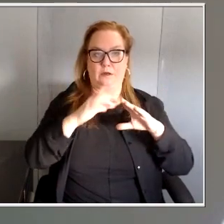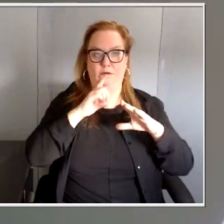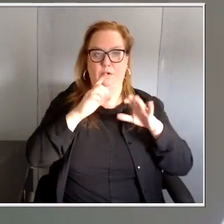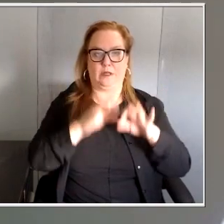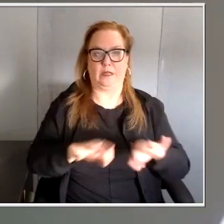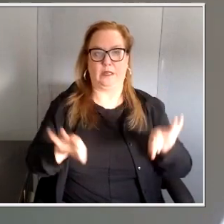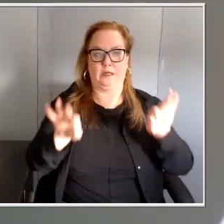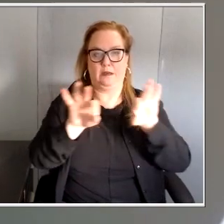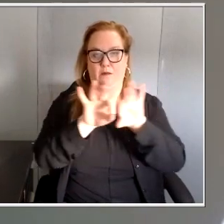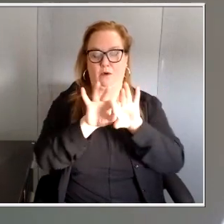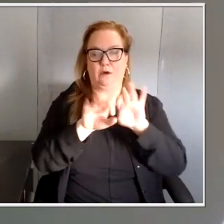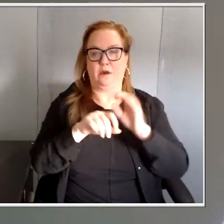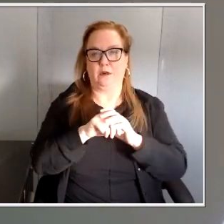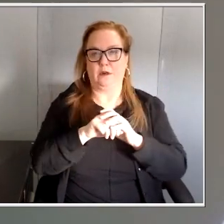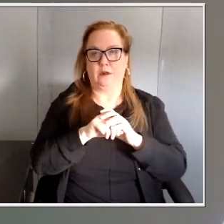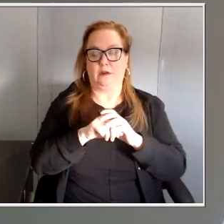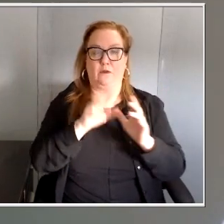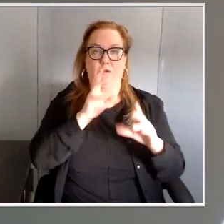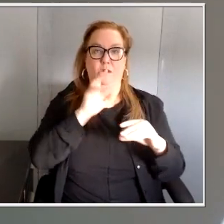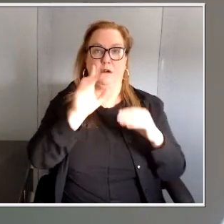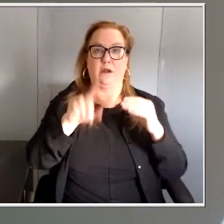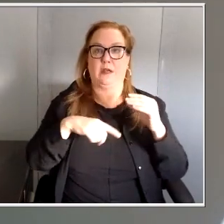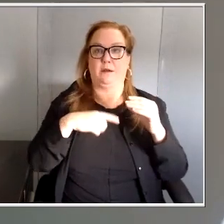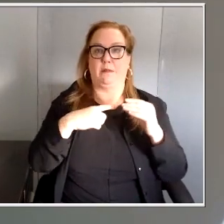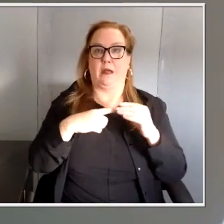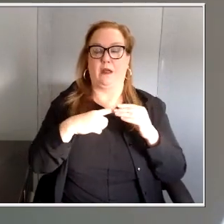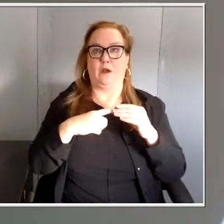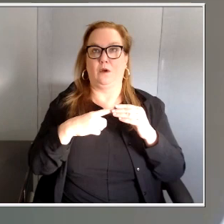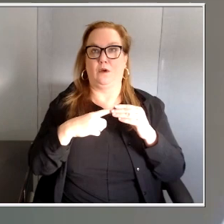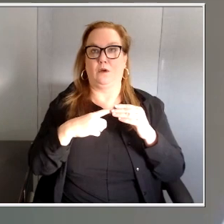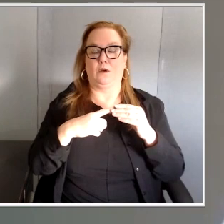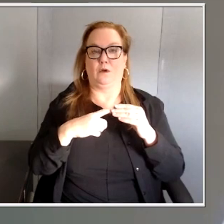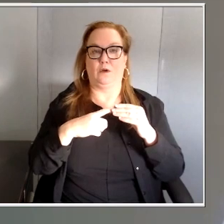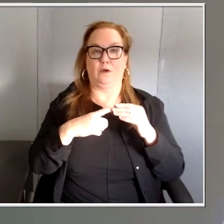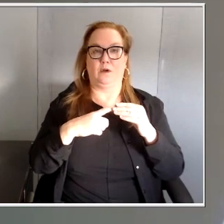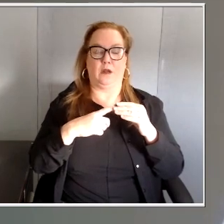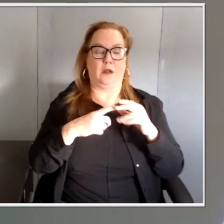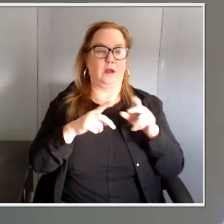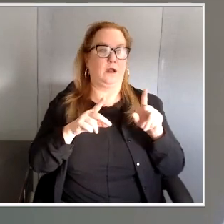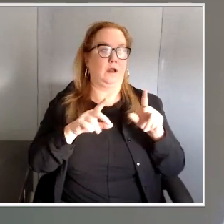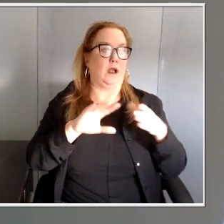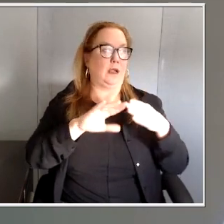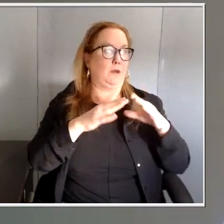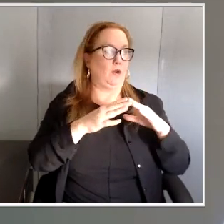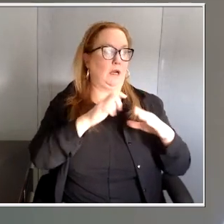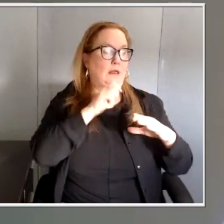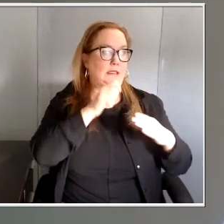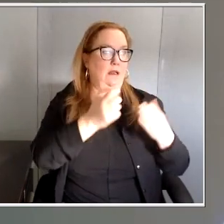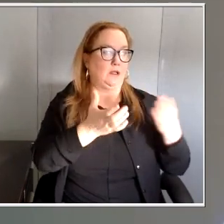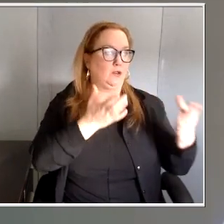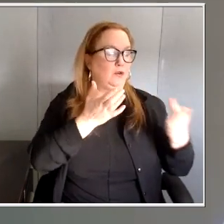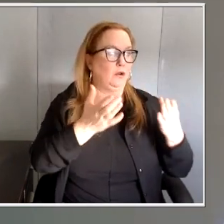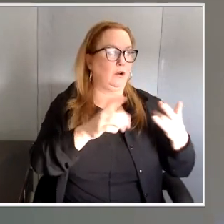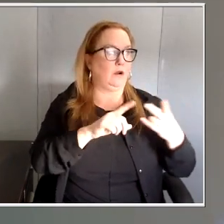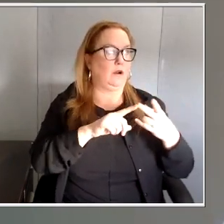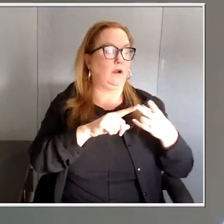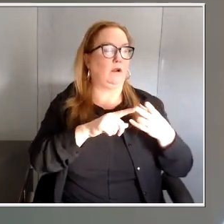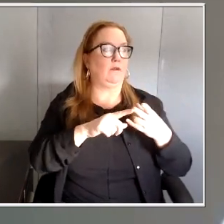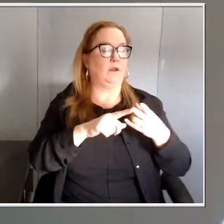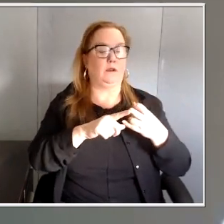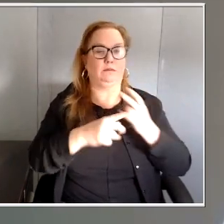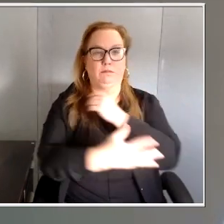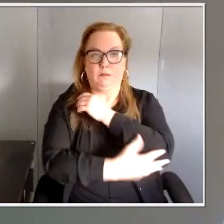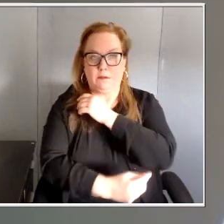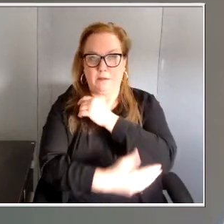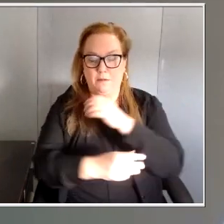critically important. Whether we're talking about an underserved community, whether we're talking about an impoverished community,